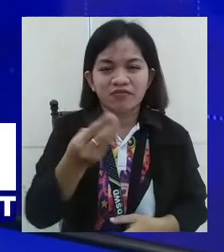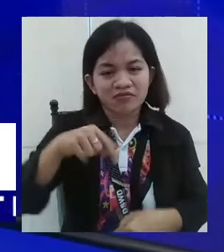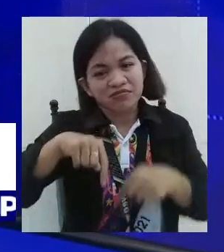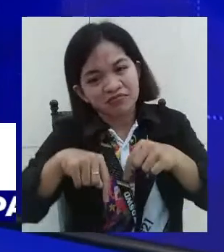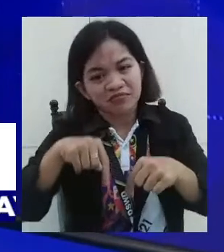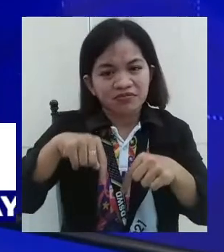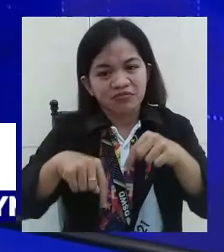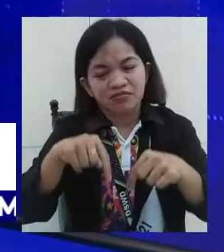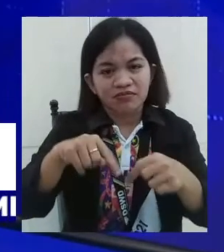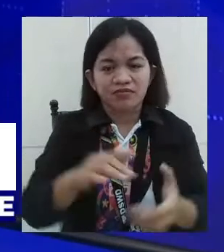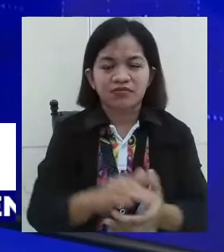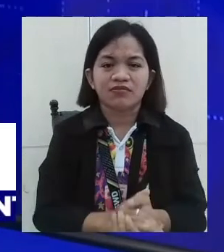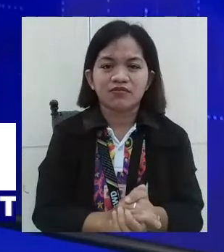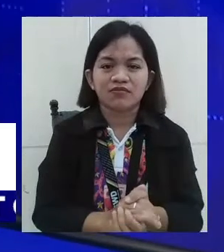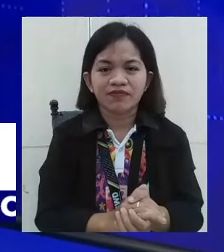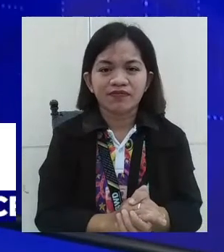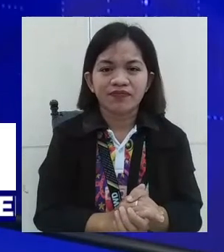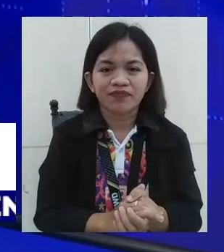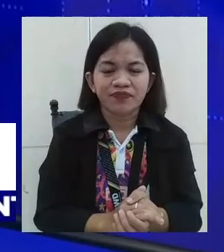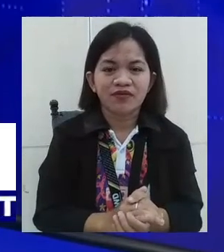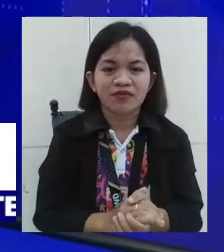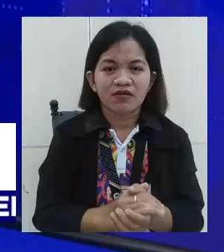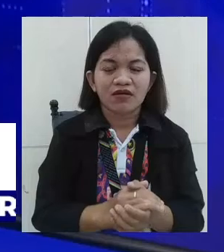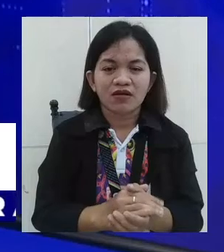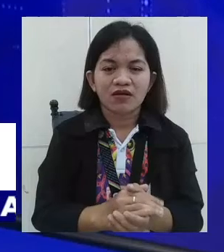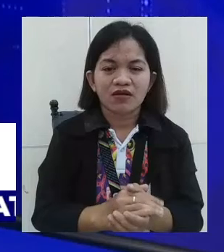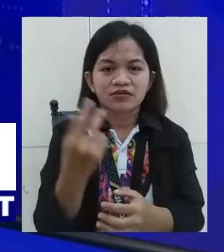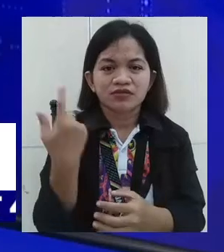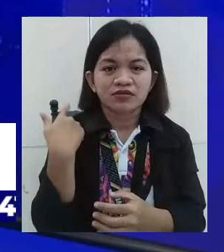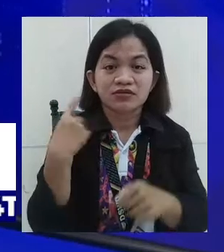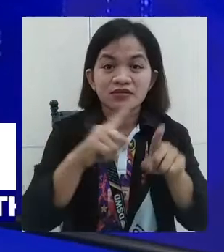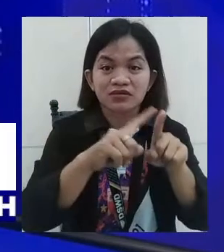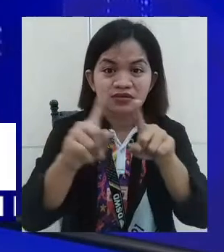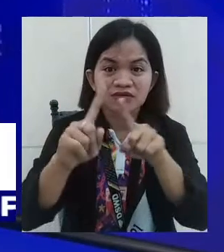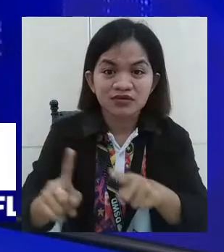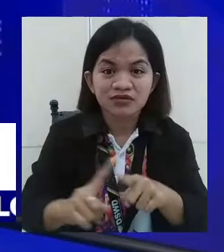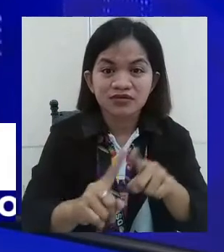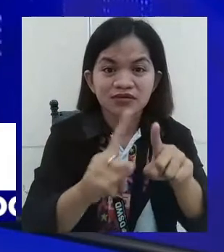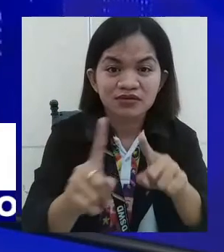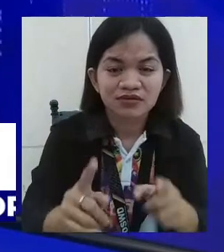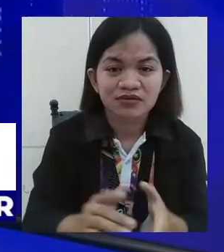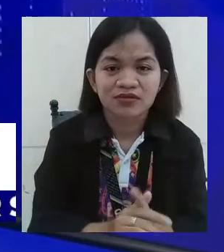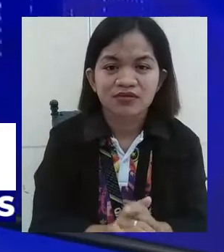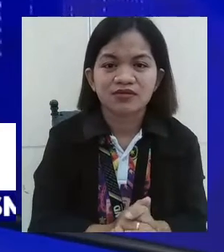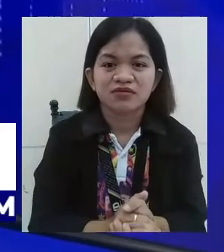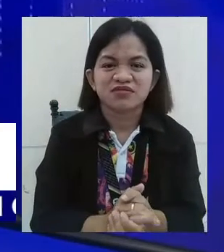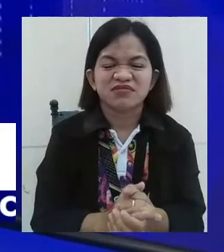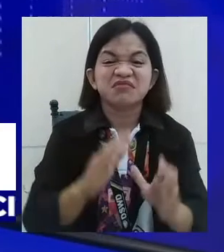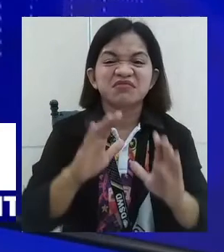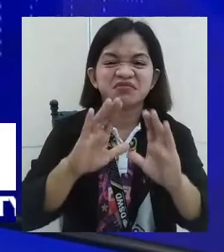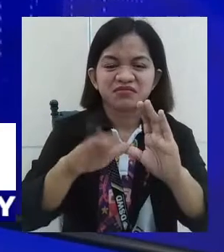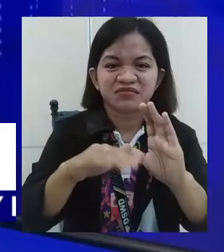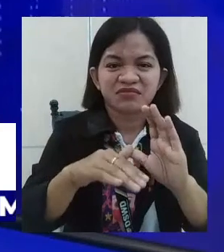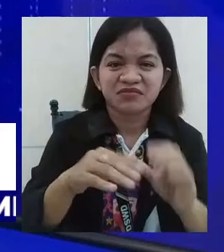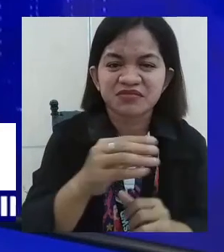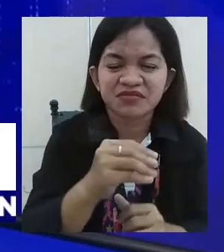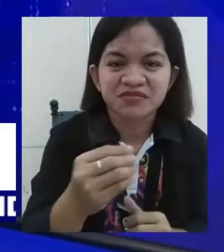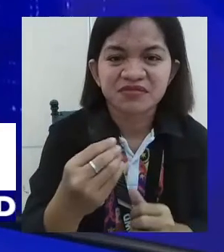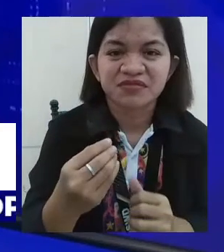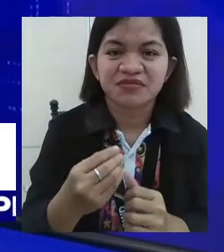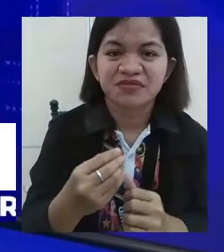are, kumbaga, the differences, the different types of disabilities when you get into our communities. That's